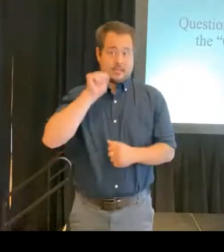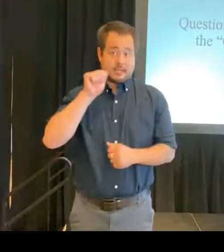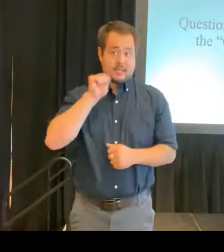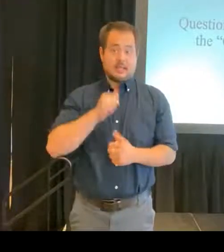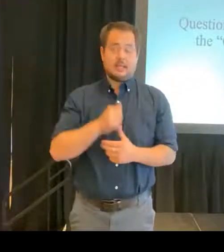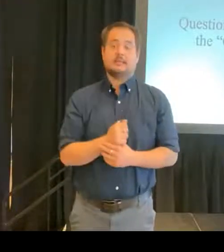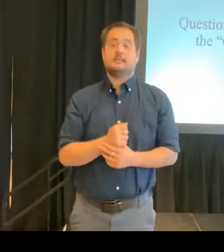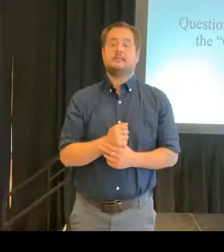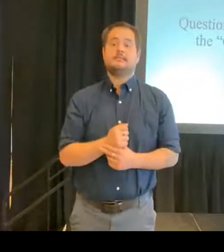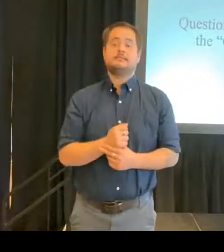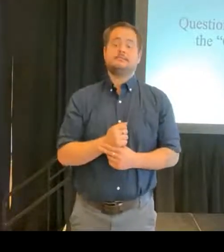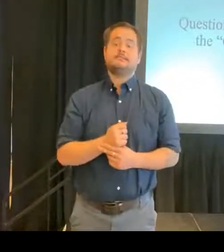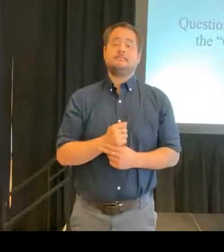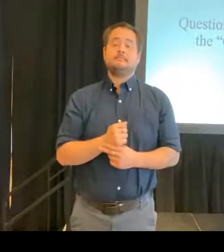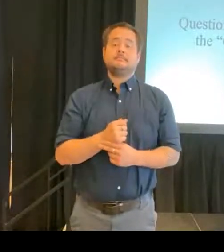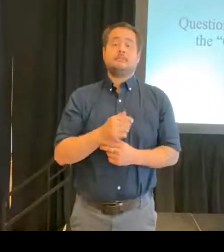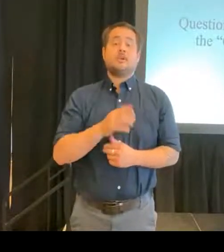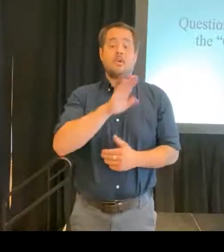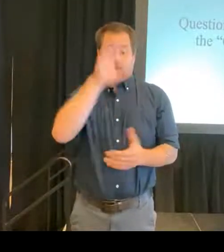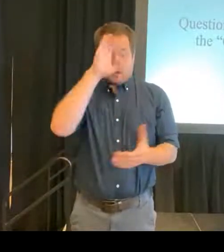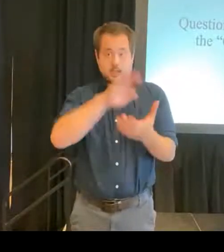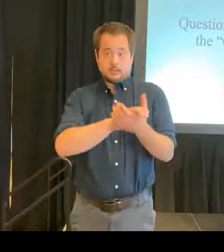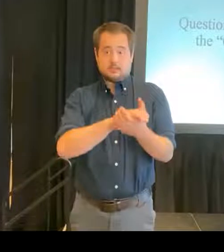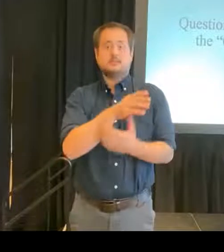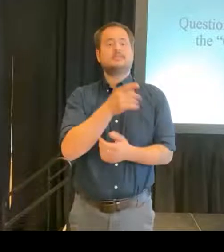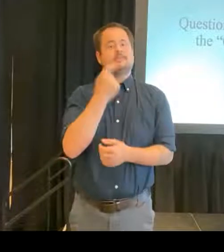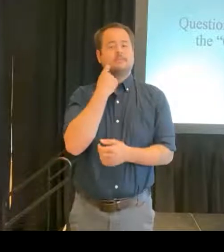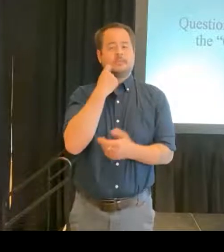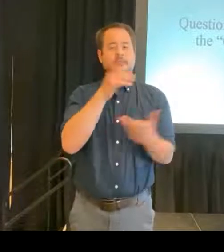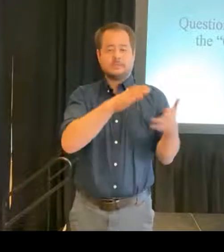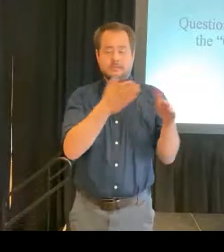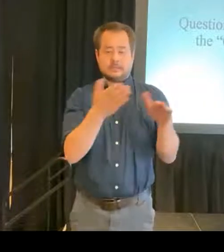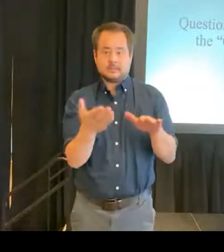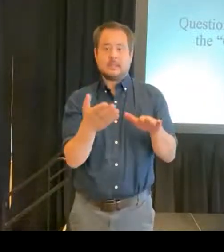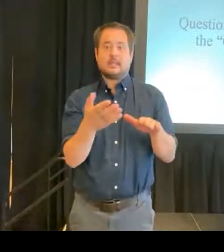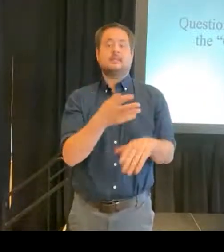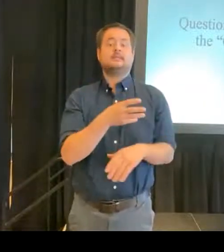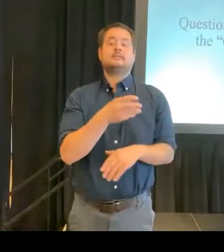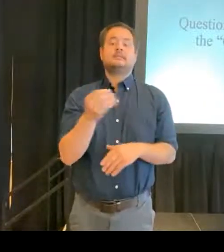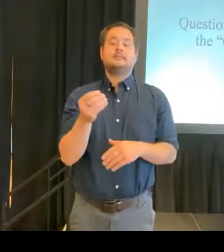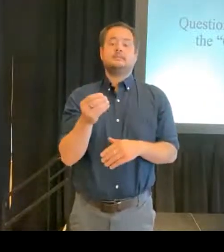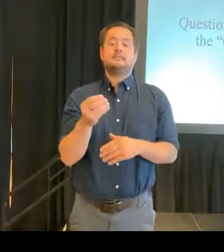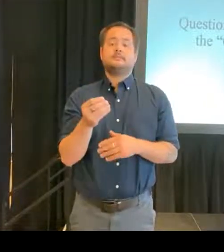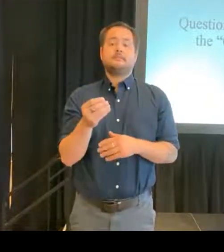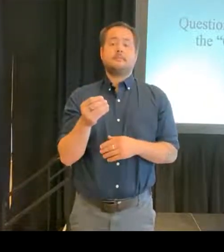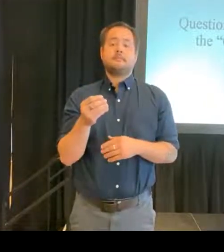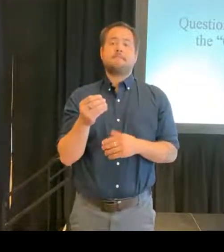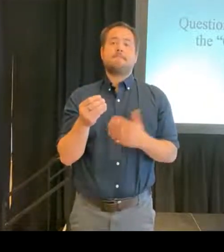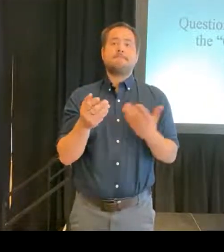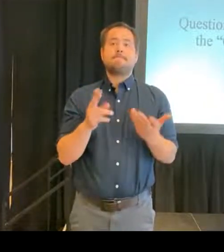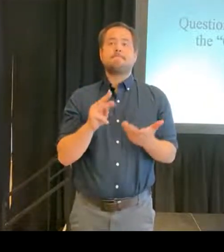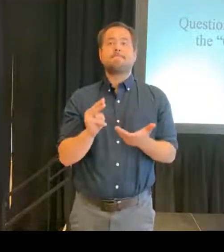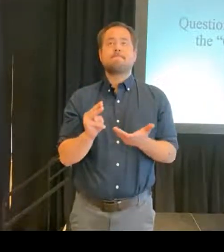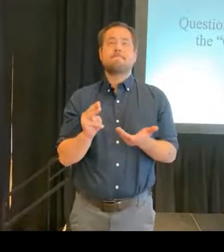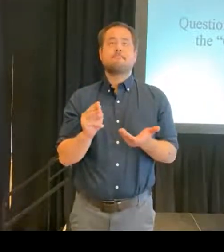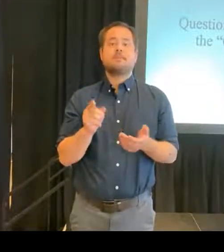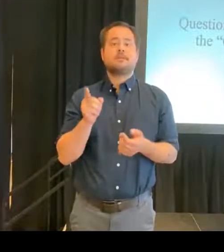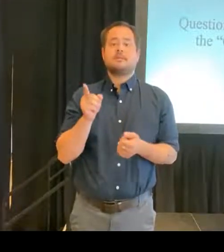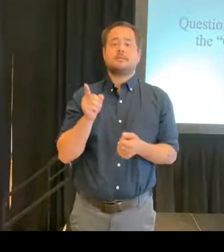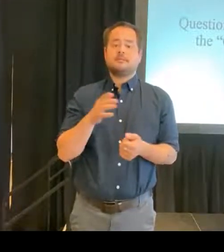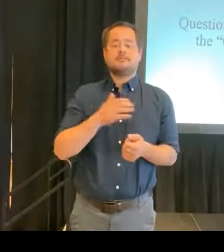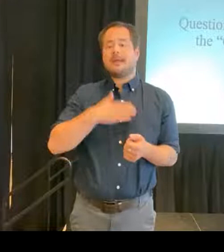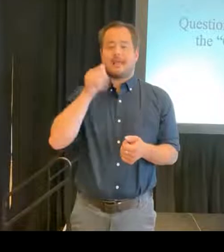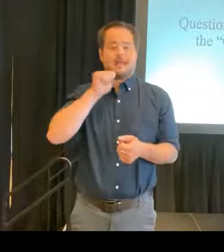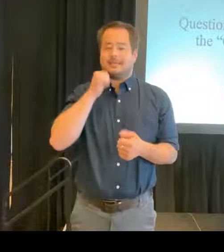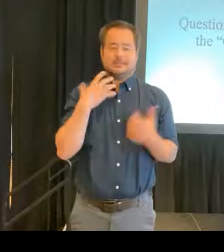of Hale County. Her husband had died and they had this house. And she didn't want to stay